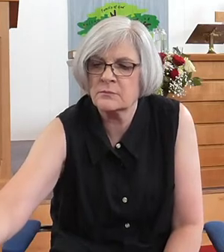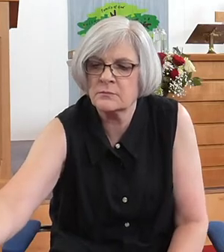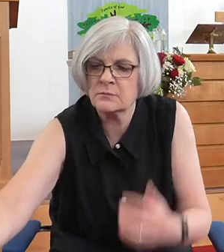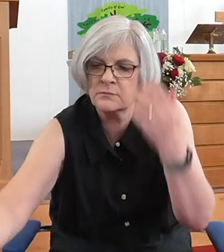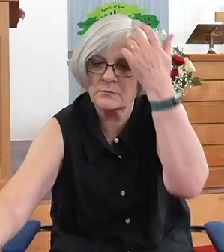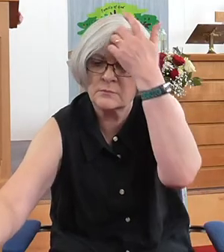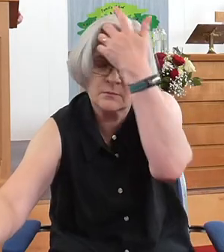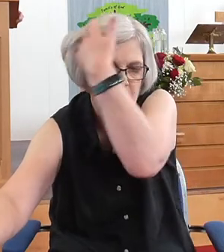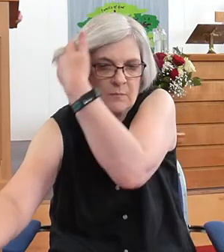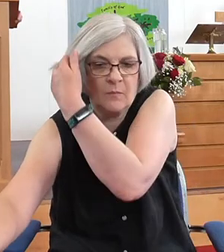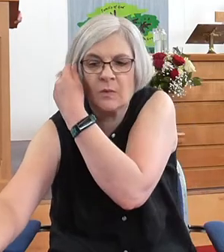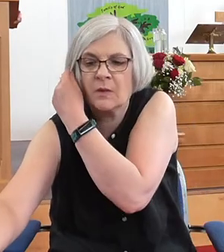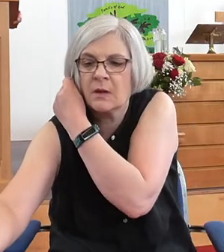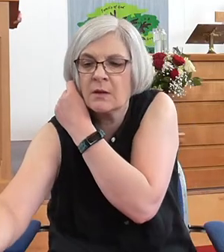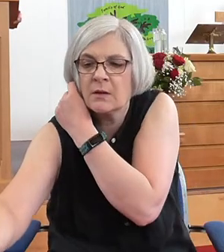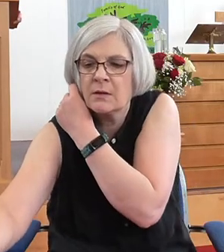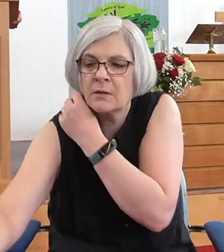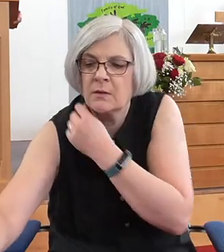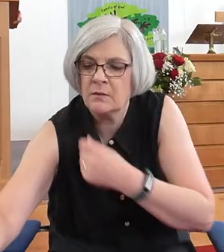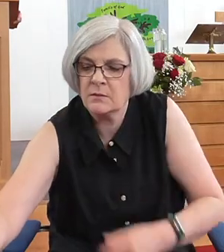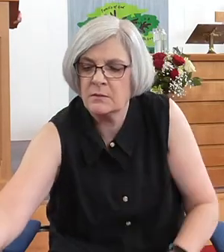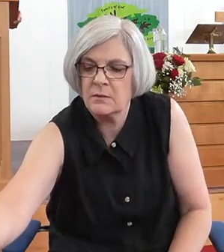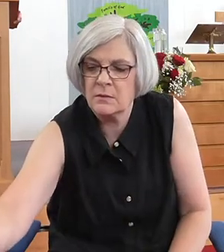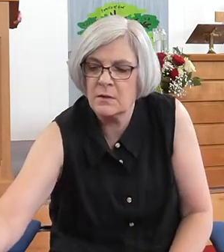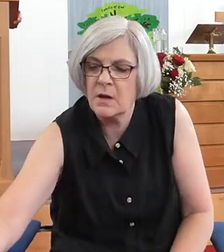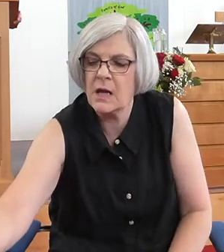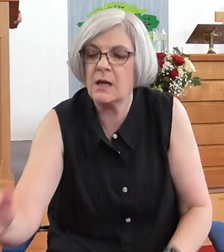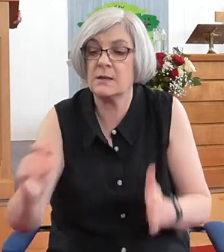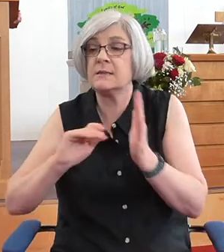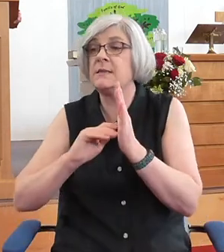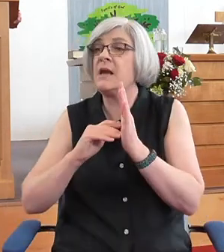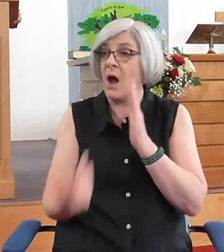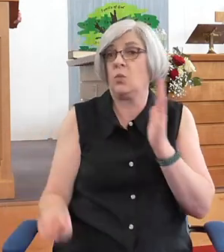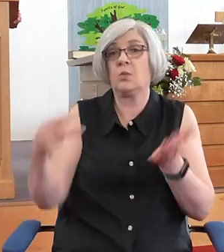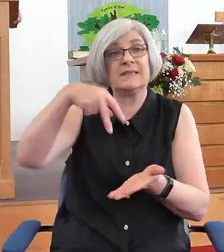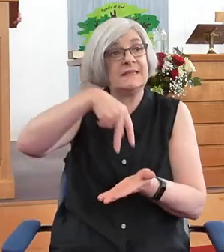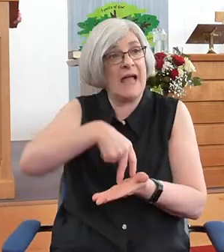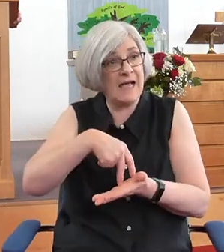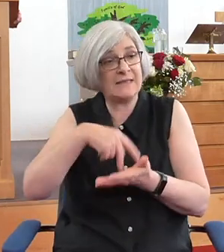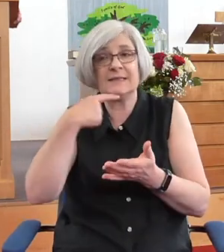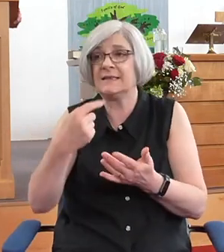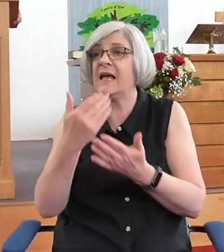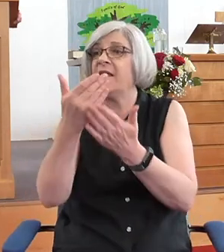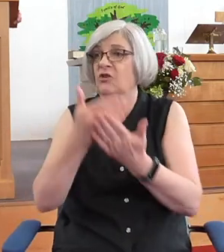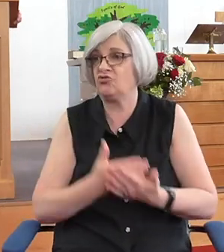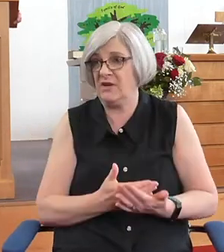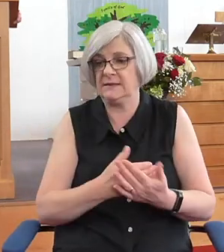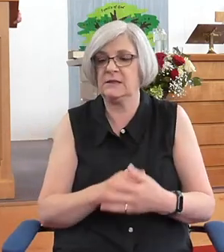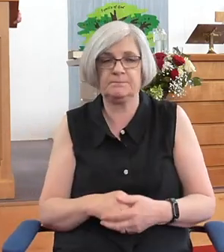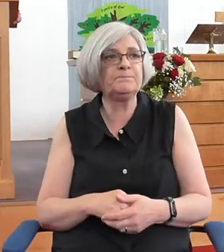Let us now stand and commit ourselves in the saying of the Apostles' Creed.